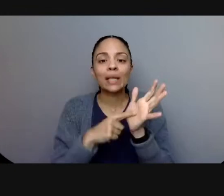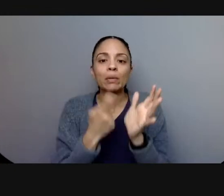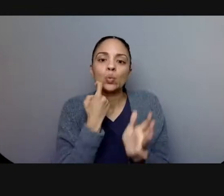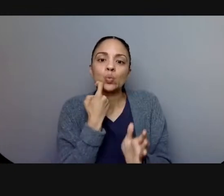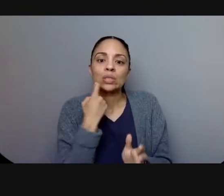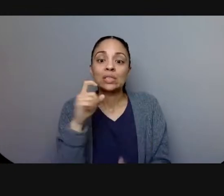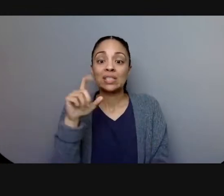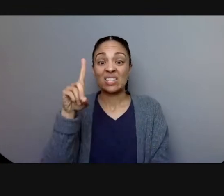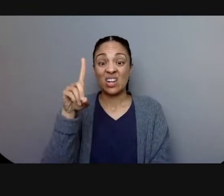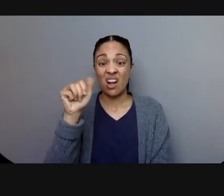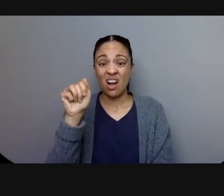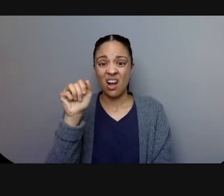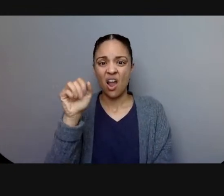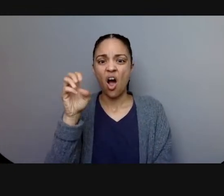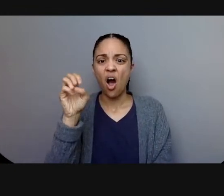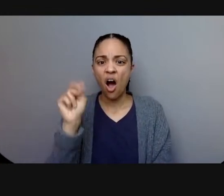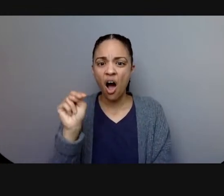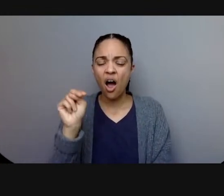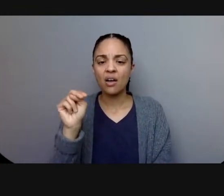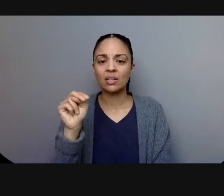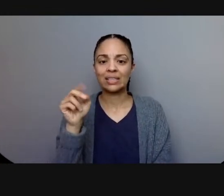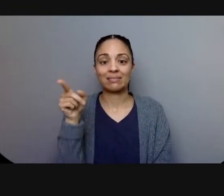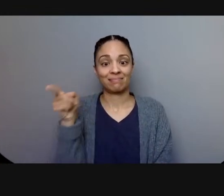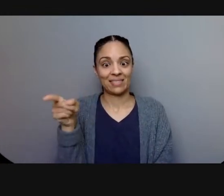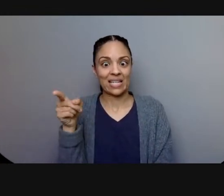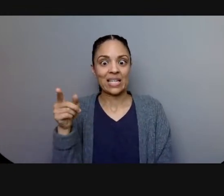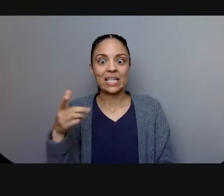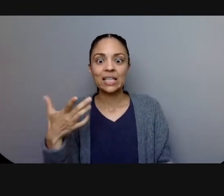was a Facebook post away. And